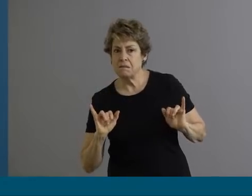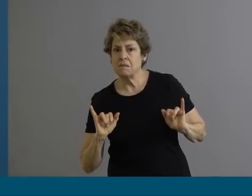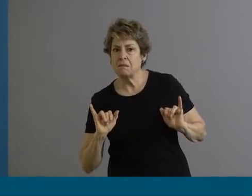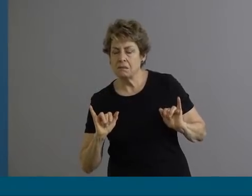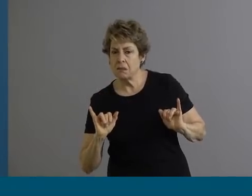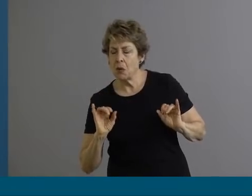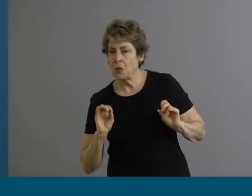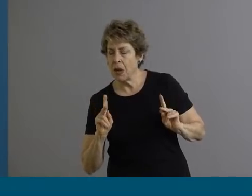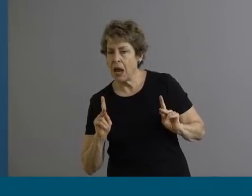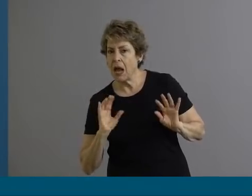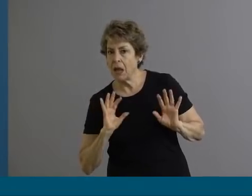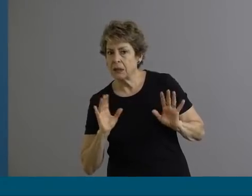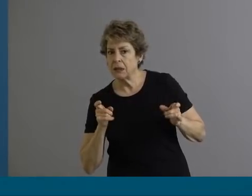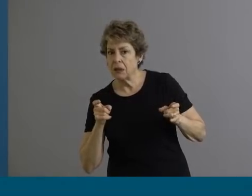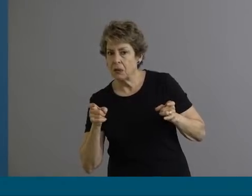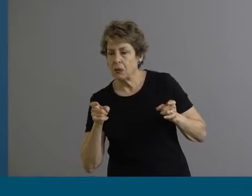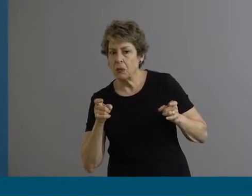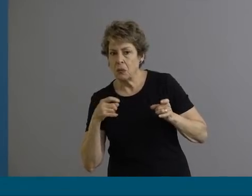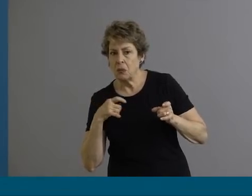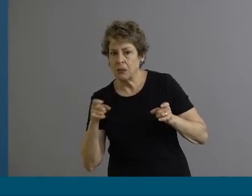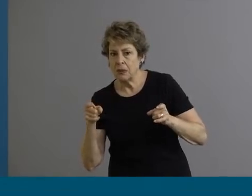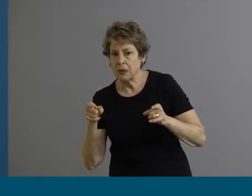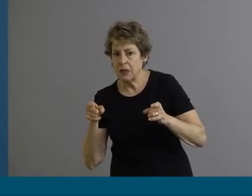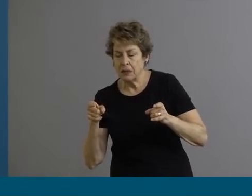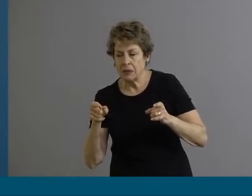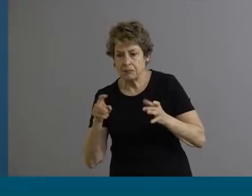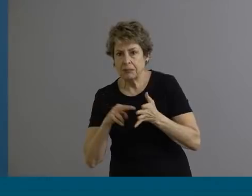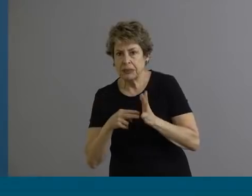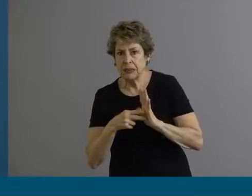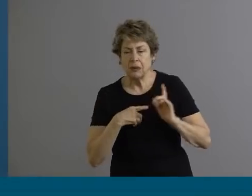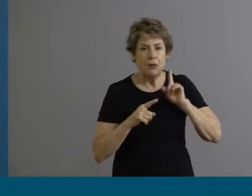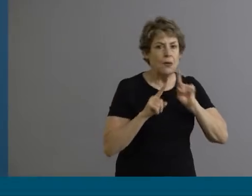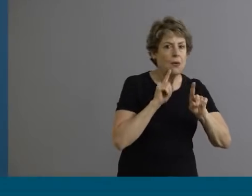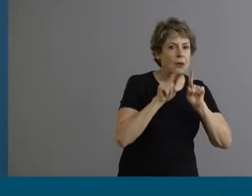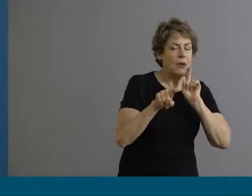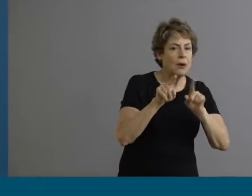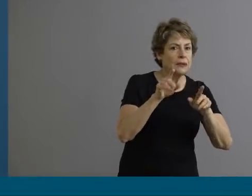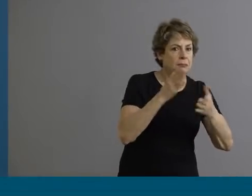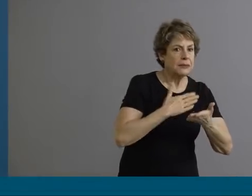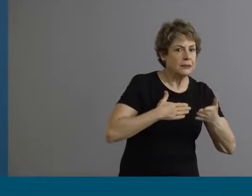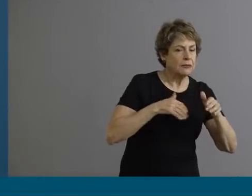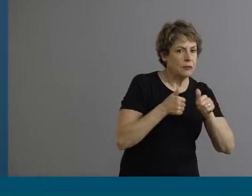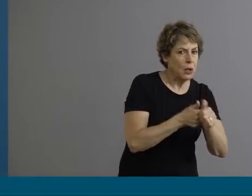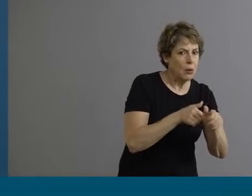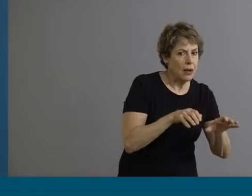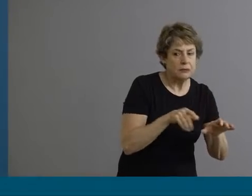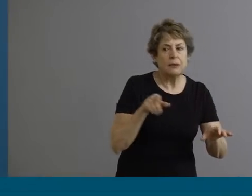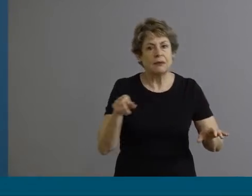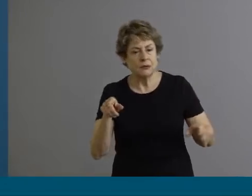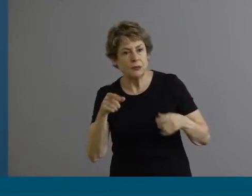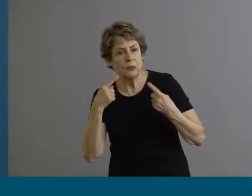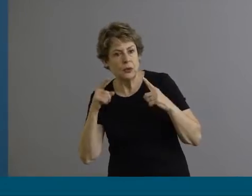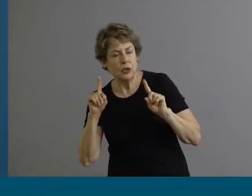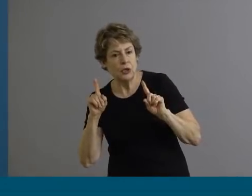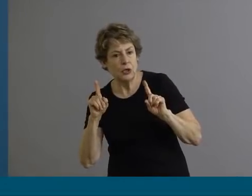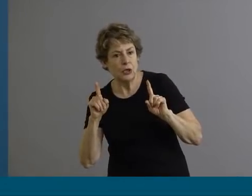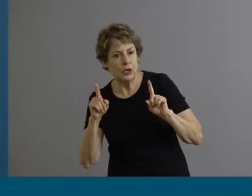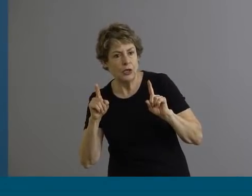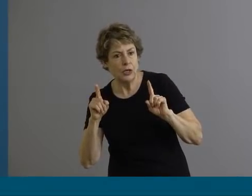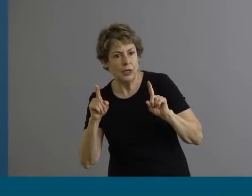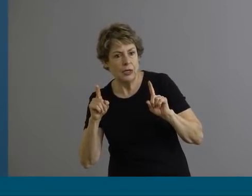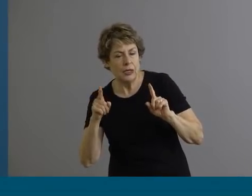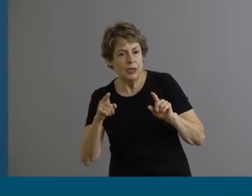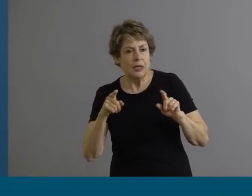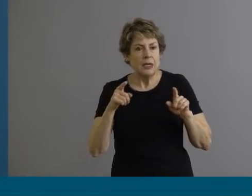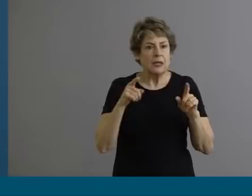can have a result and further actions can have a greater result. So try to hold this graph as you can, if you can,